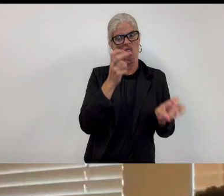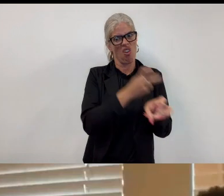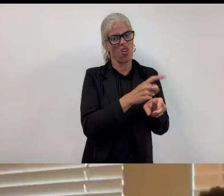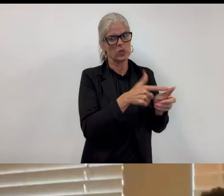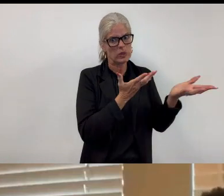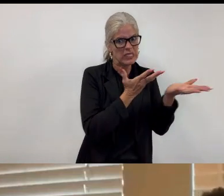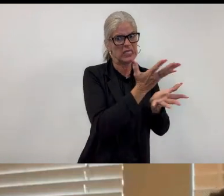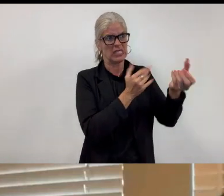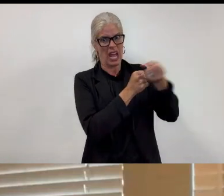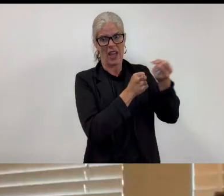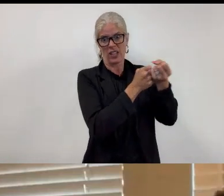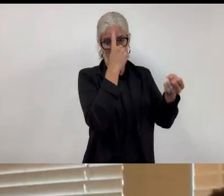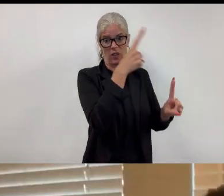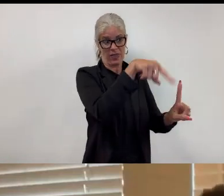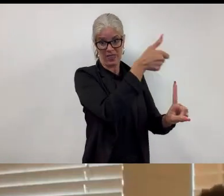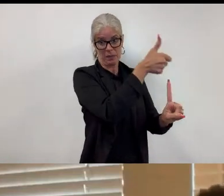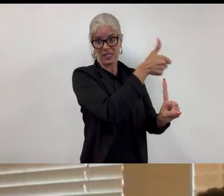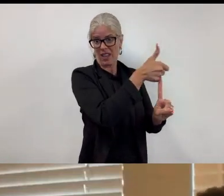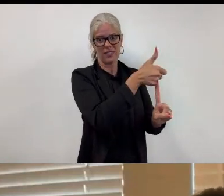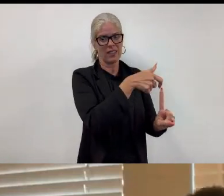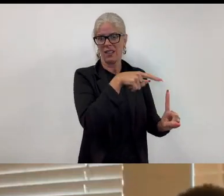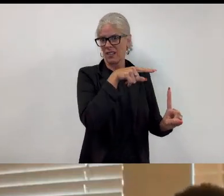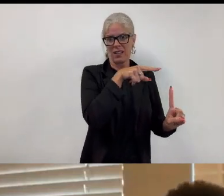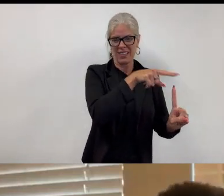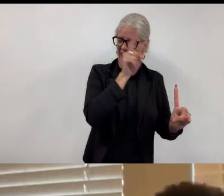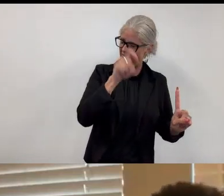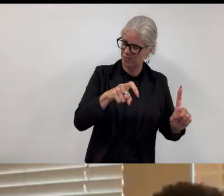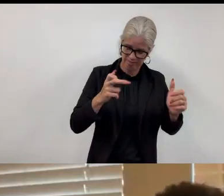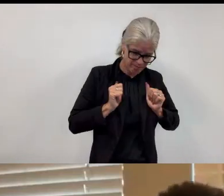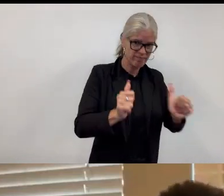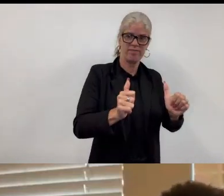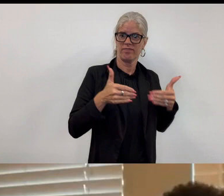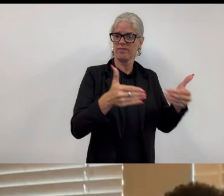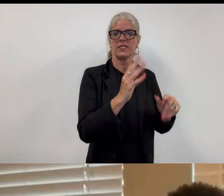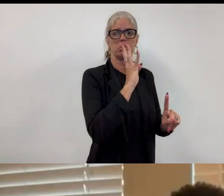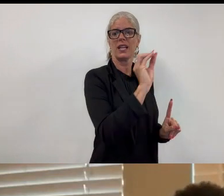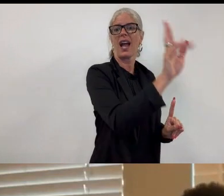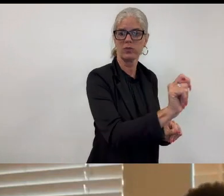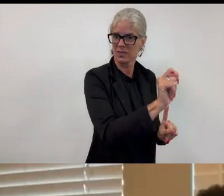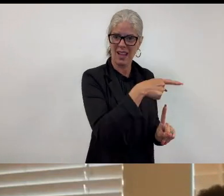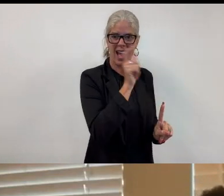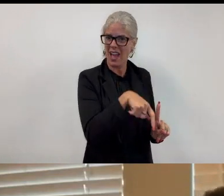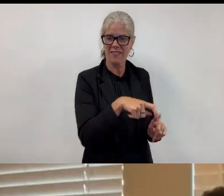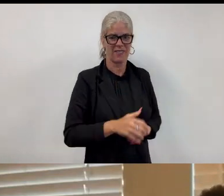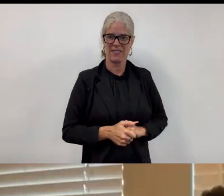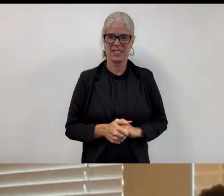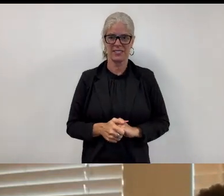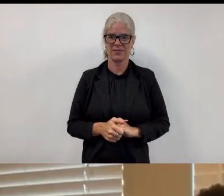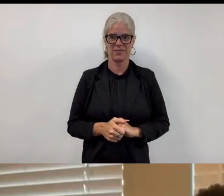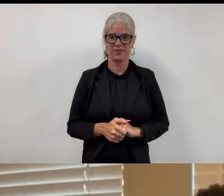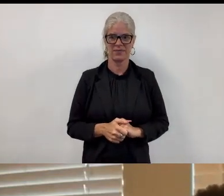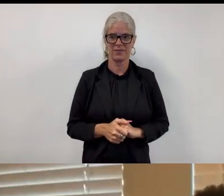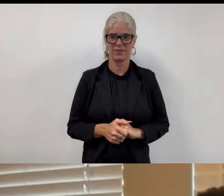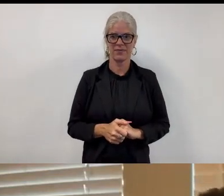actually found it that like folks who are frankly older find it harder to advocate for themselves. So it's so important to speak up in